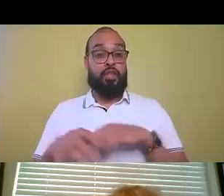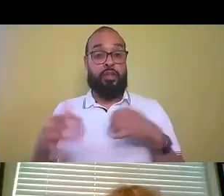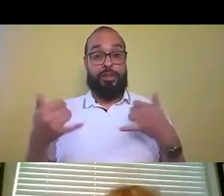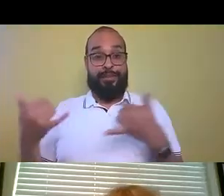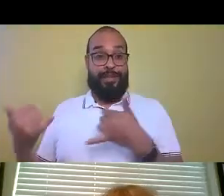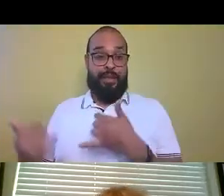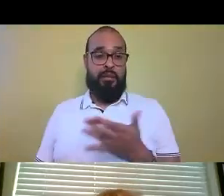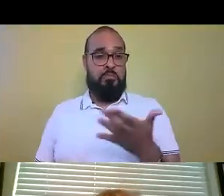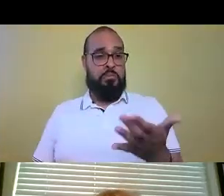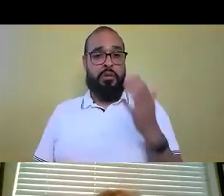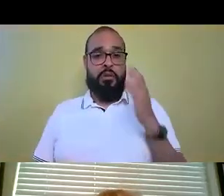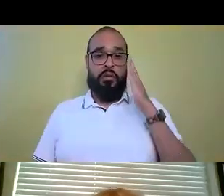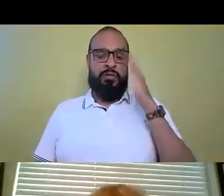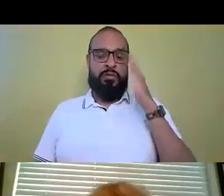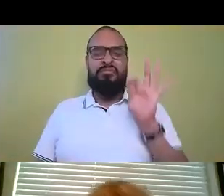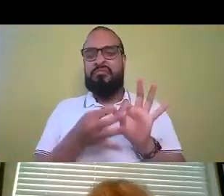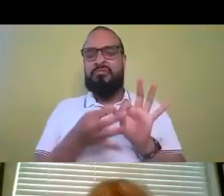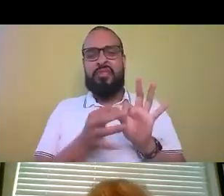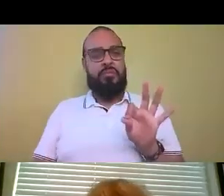just a real simple